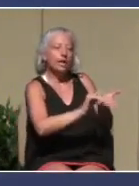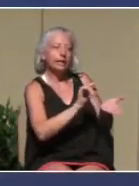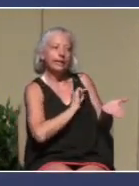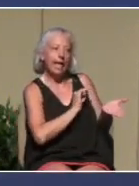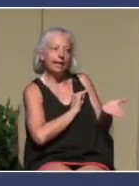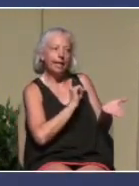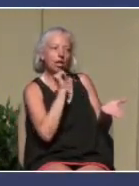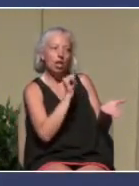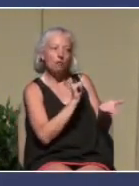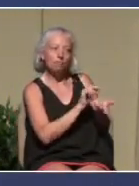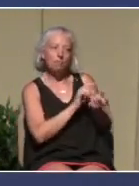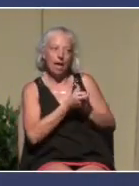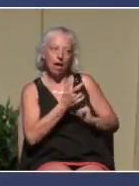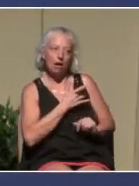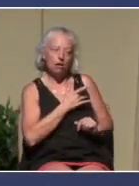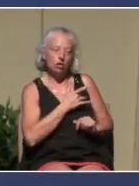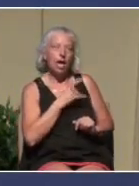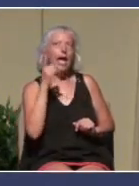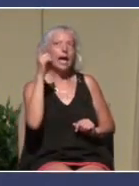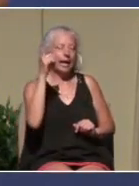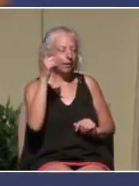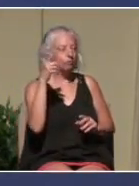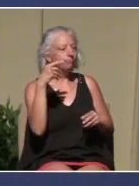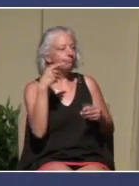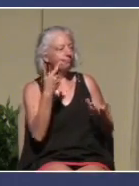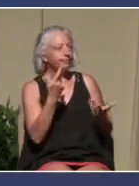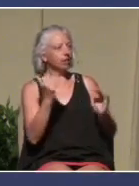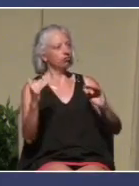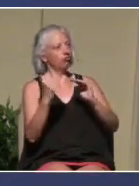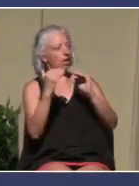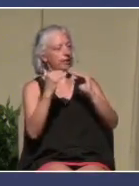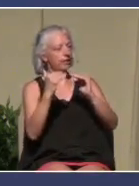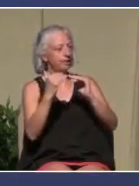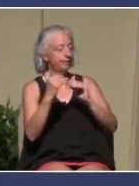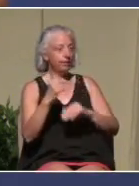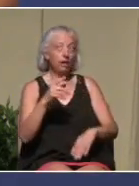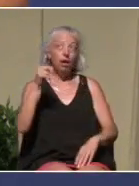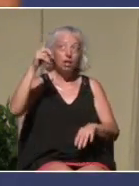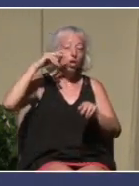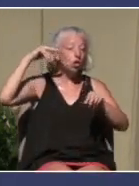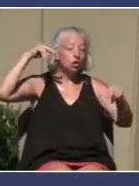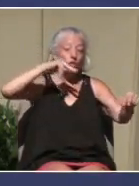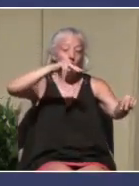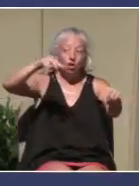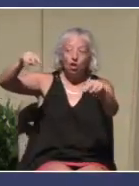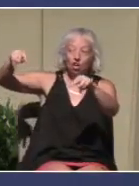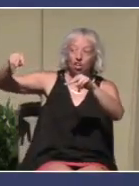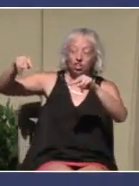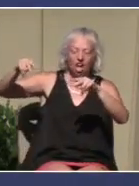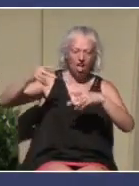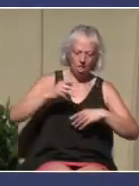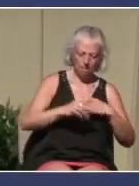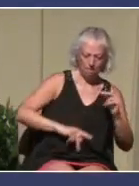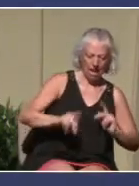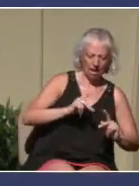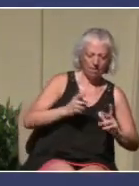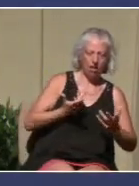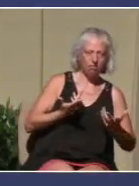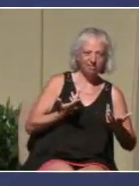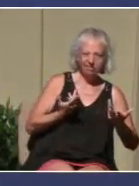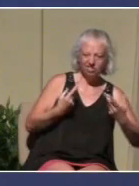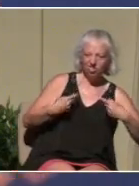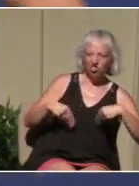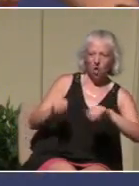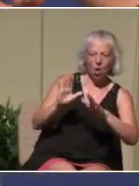He will do justice. Could a loving God do any less? Could you imagine if a God looked down at the world and there are these people being sold into human